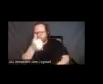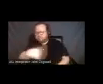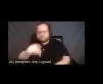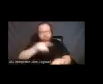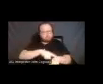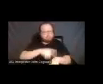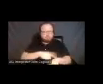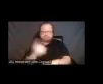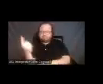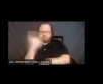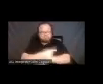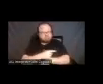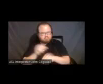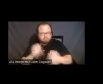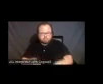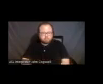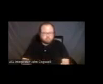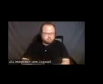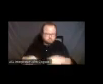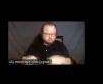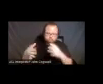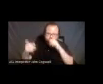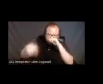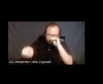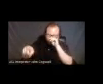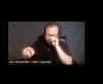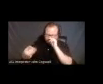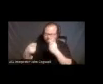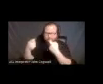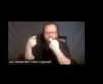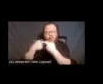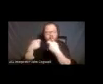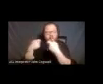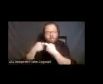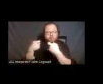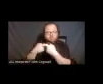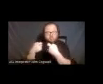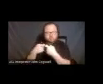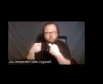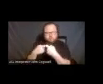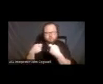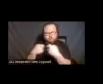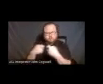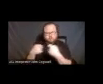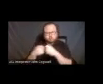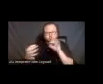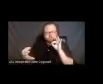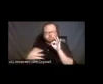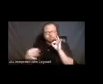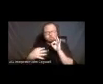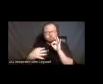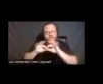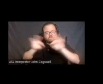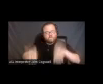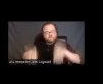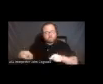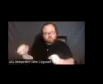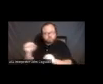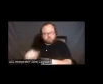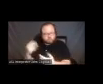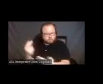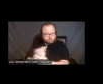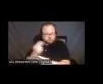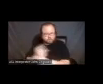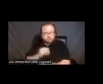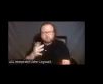of day. It gave them an electronic feedback form that they could utilize, or if they